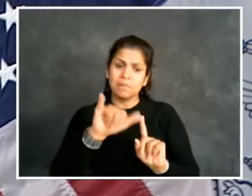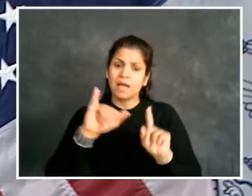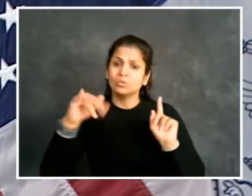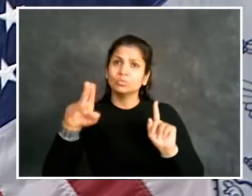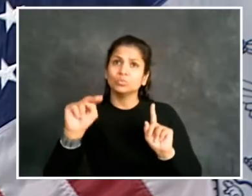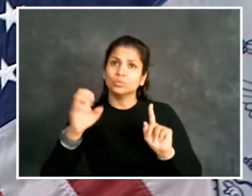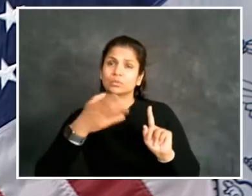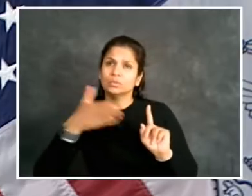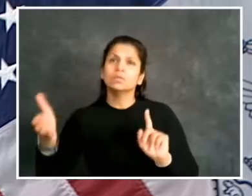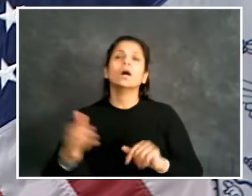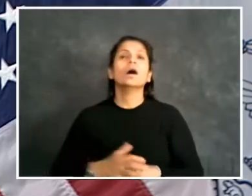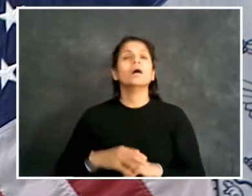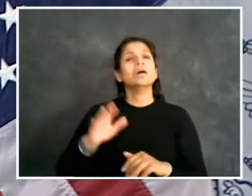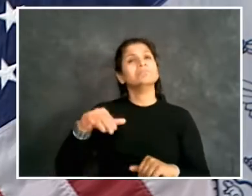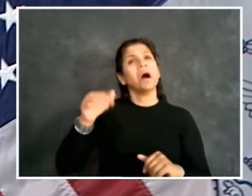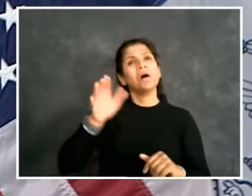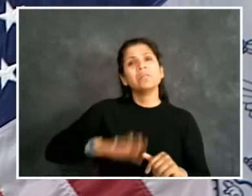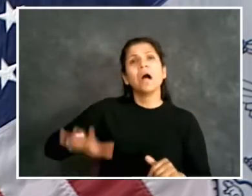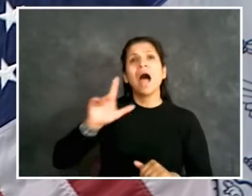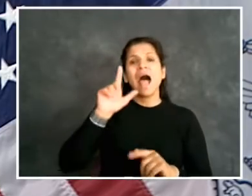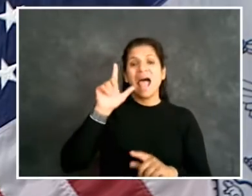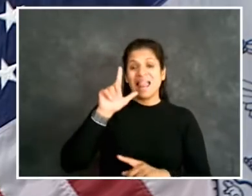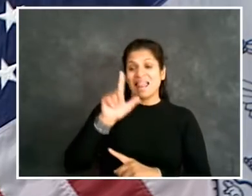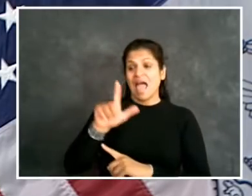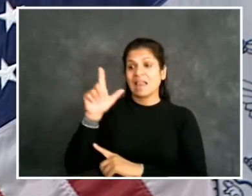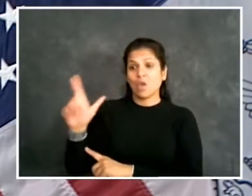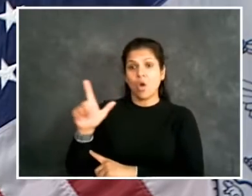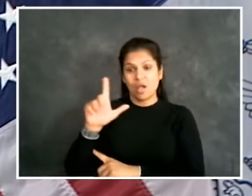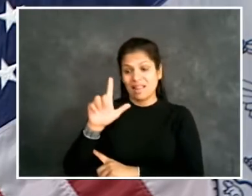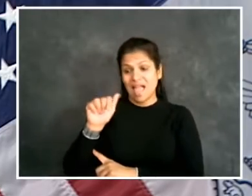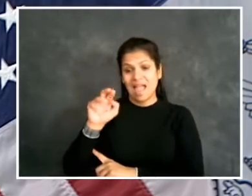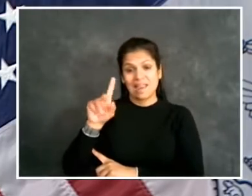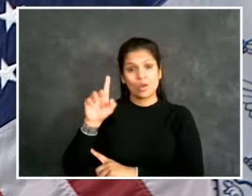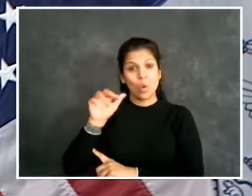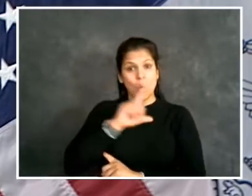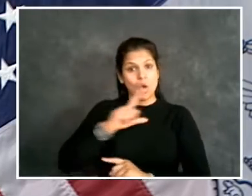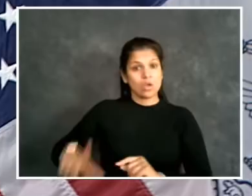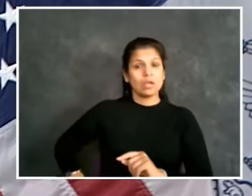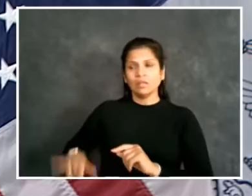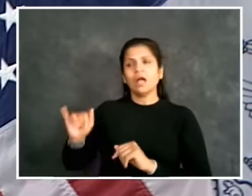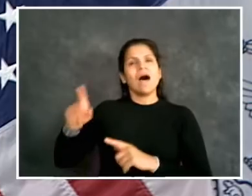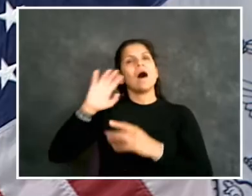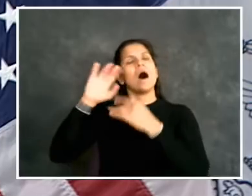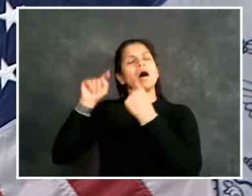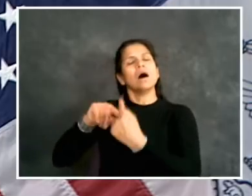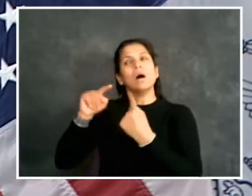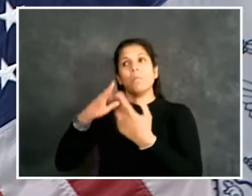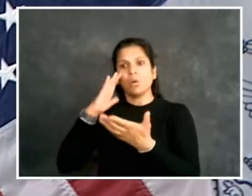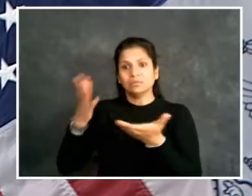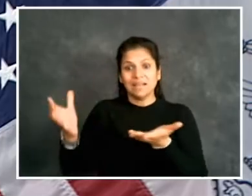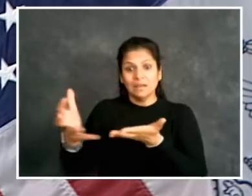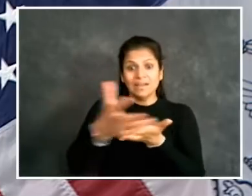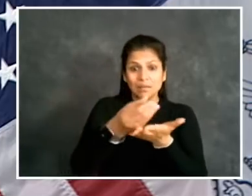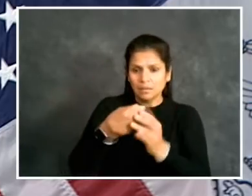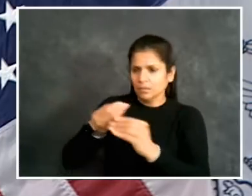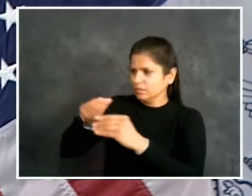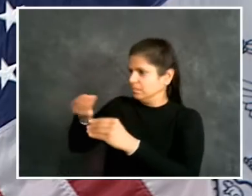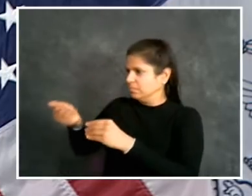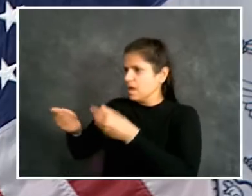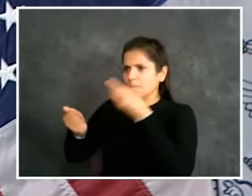are going through a lot too, especially smaller landlords. I don't belittle that at all. But rent freeze is the way to go because